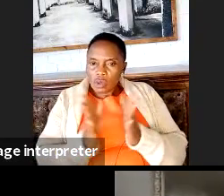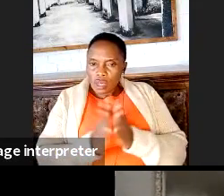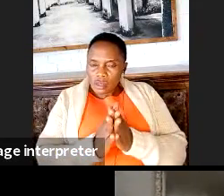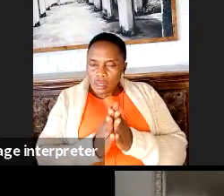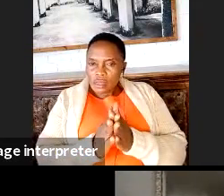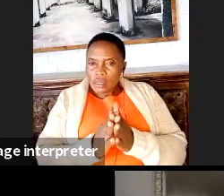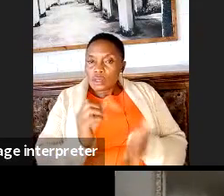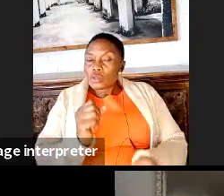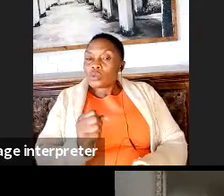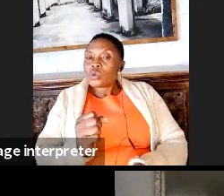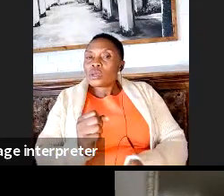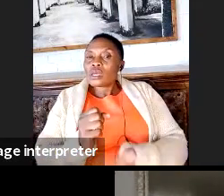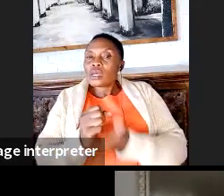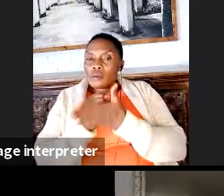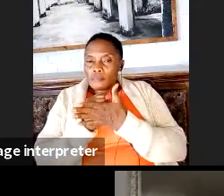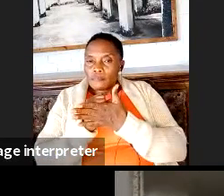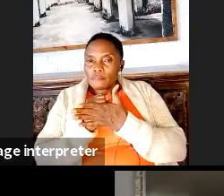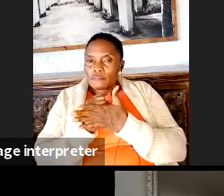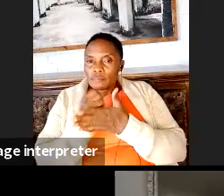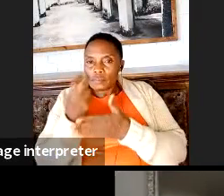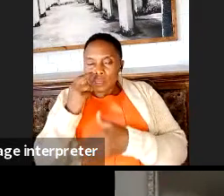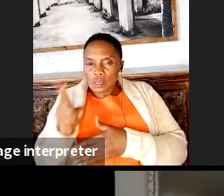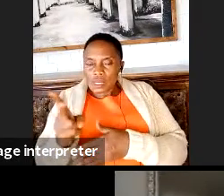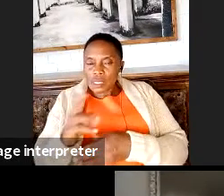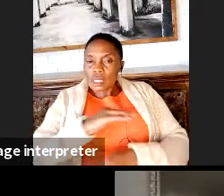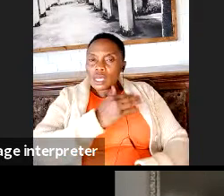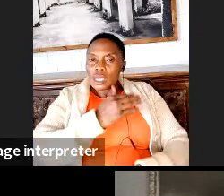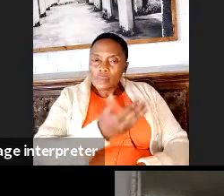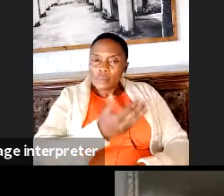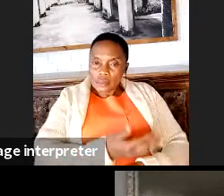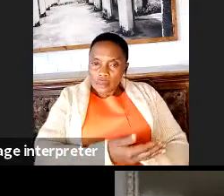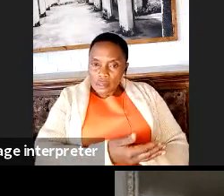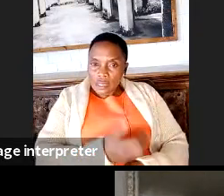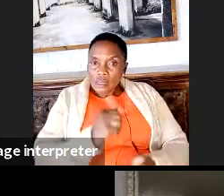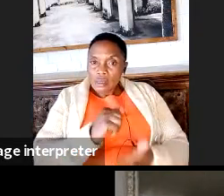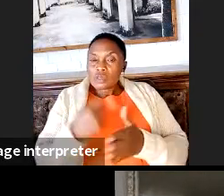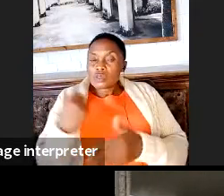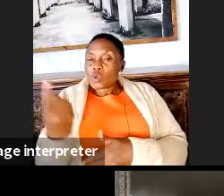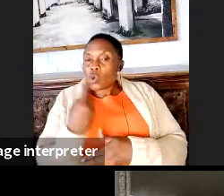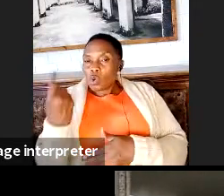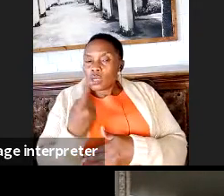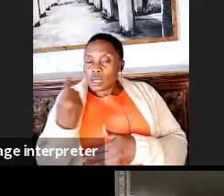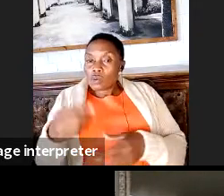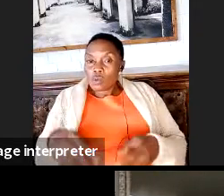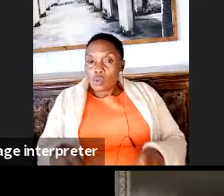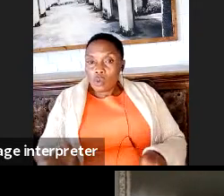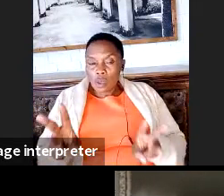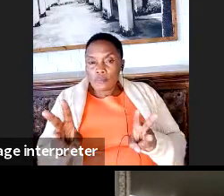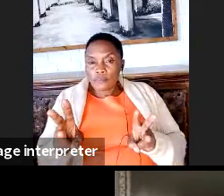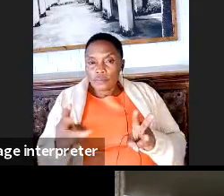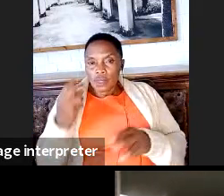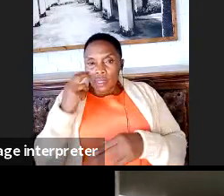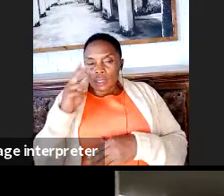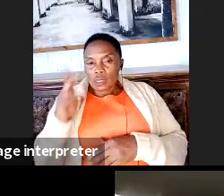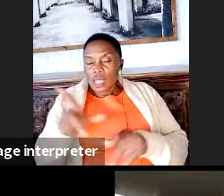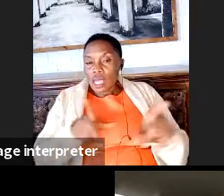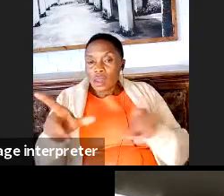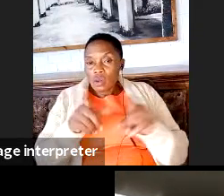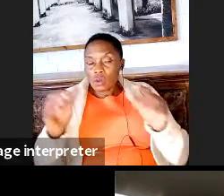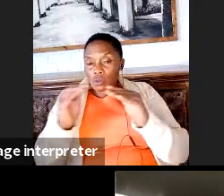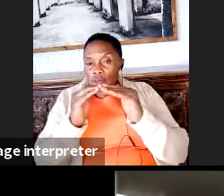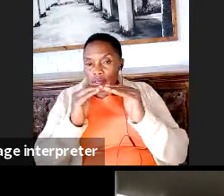help strengthen local capacity, because it's only when at the local level we have